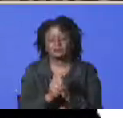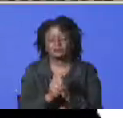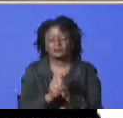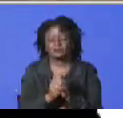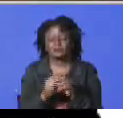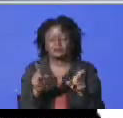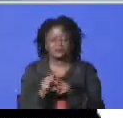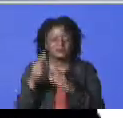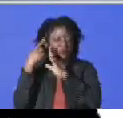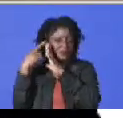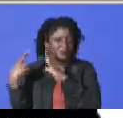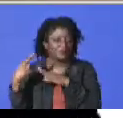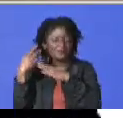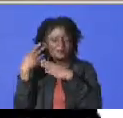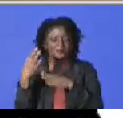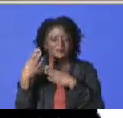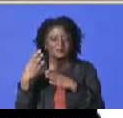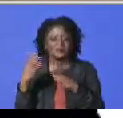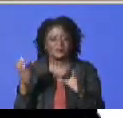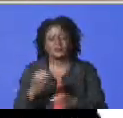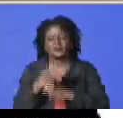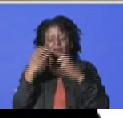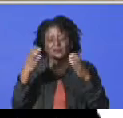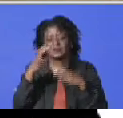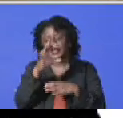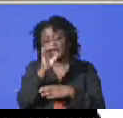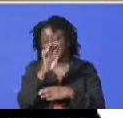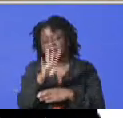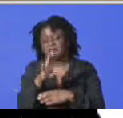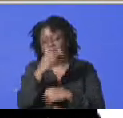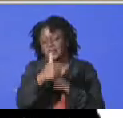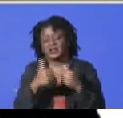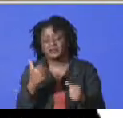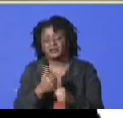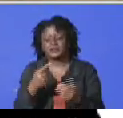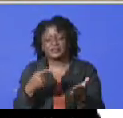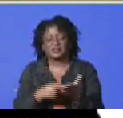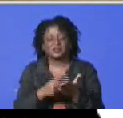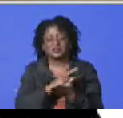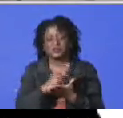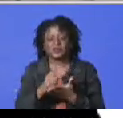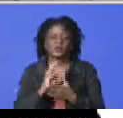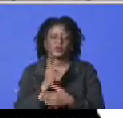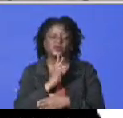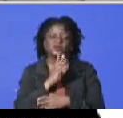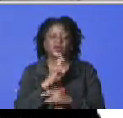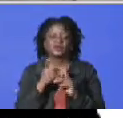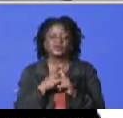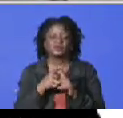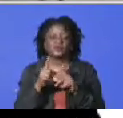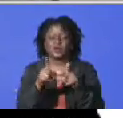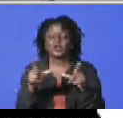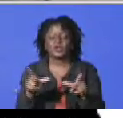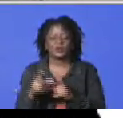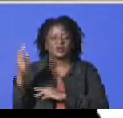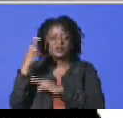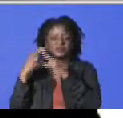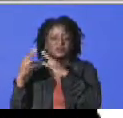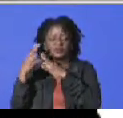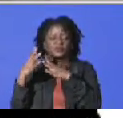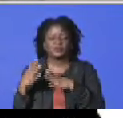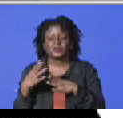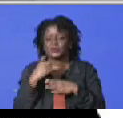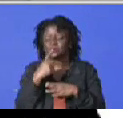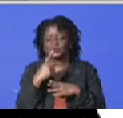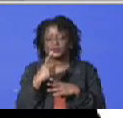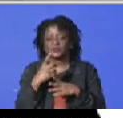Well, as Radio Bahamas celebrates its 84th anniversary this week, we talked to a local archivist who has gotten a kick out